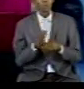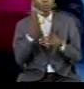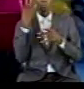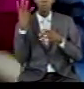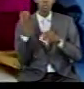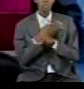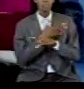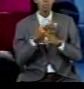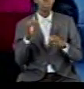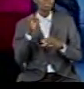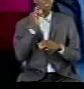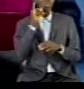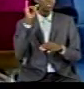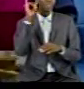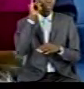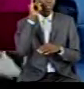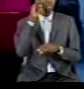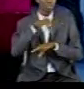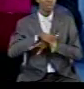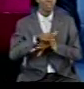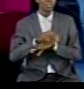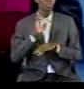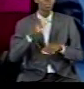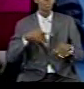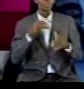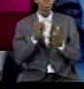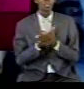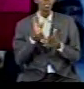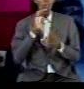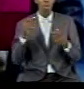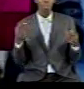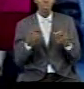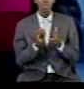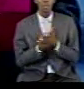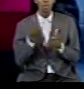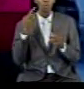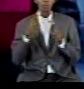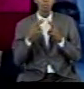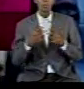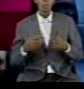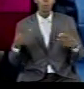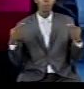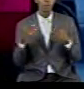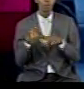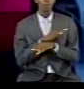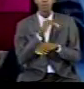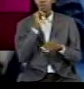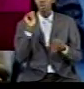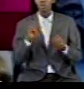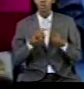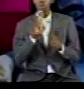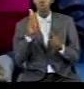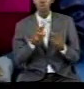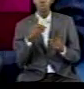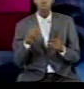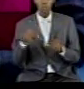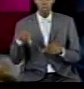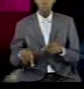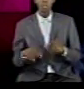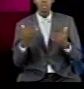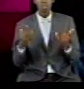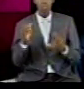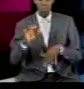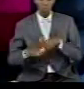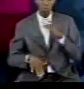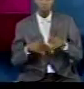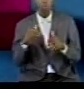that her leg that was very painful and she couldn't use it now she can use her leg and she can walk properly can you demonstrate